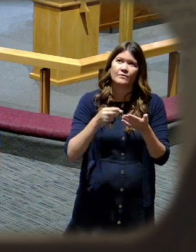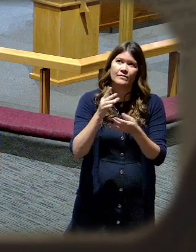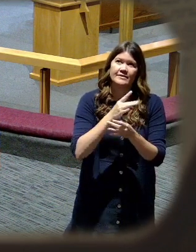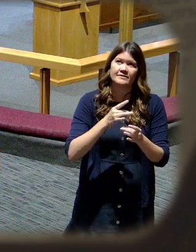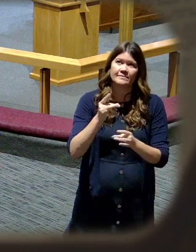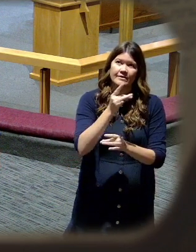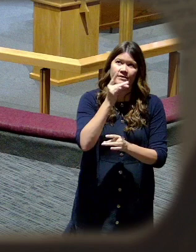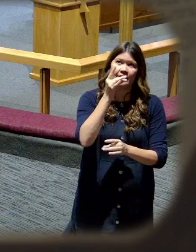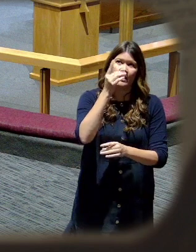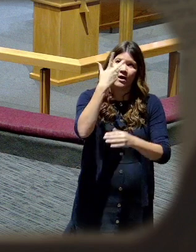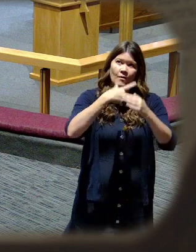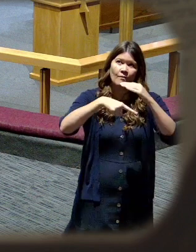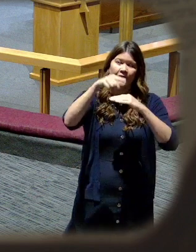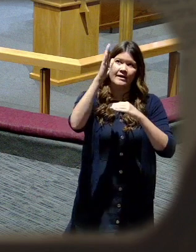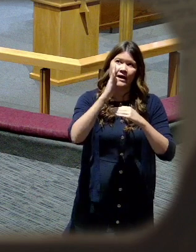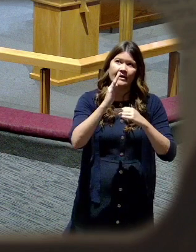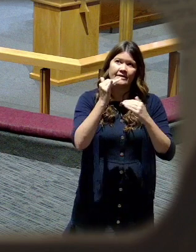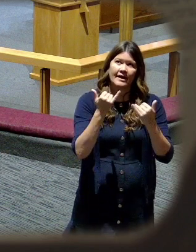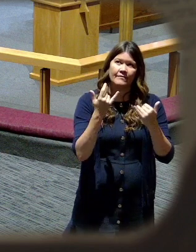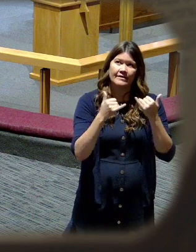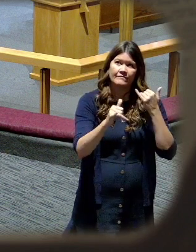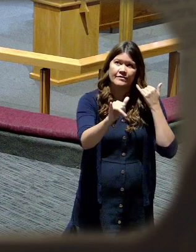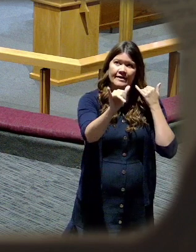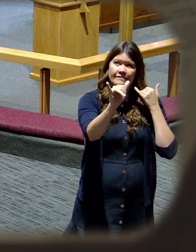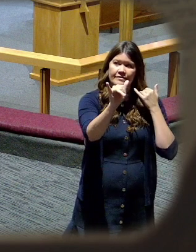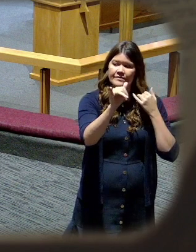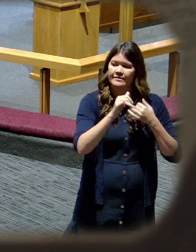Spirit, one God, now and forever.